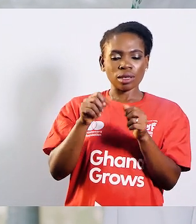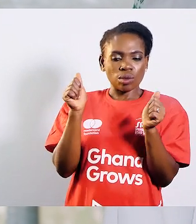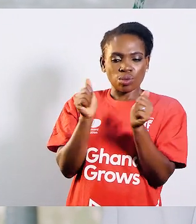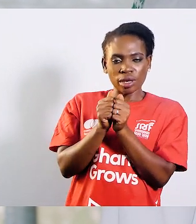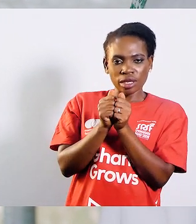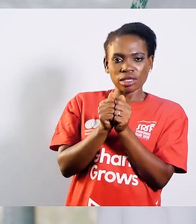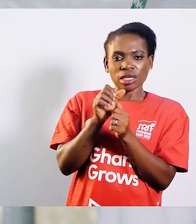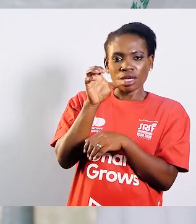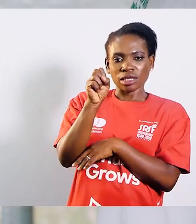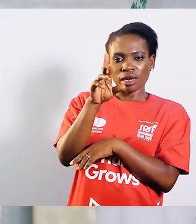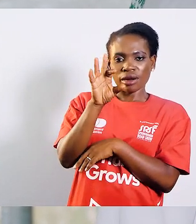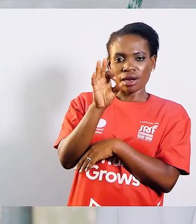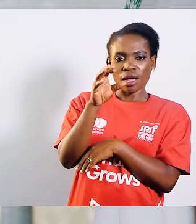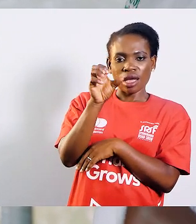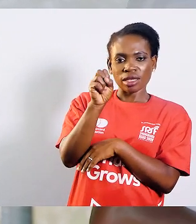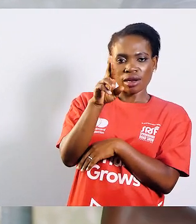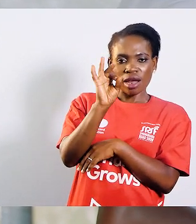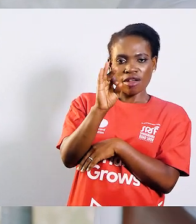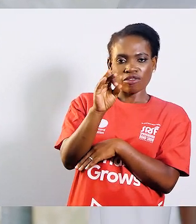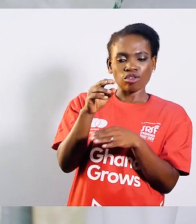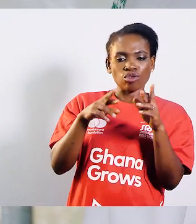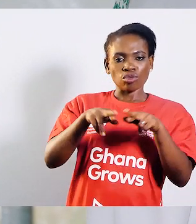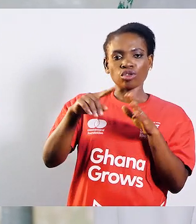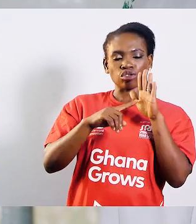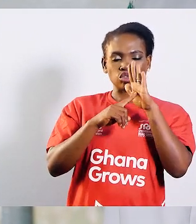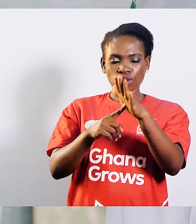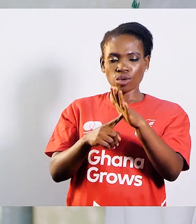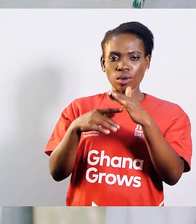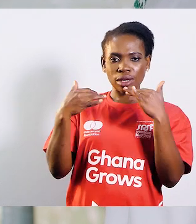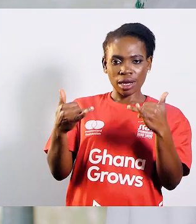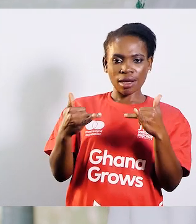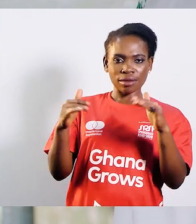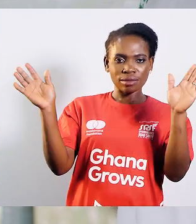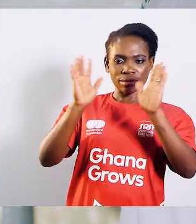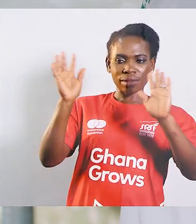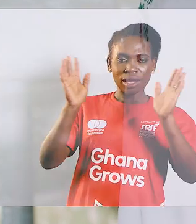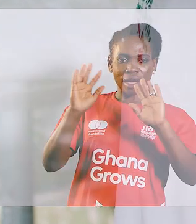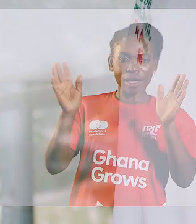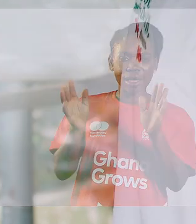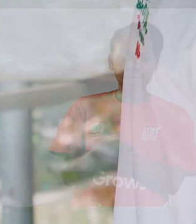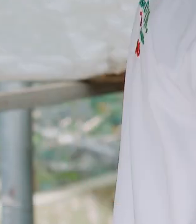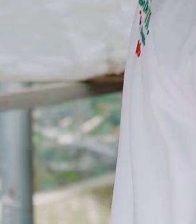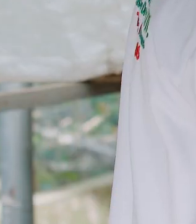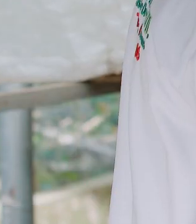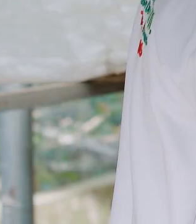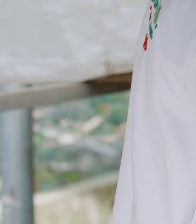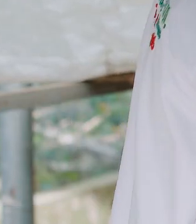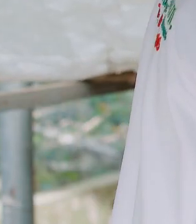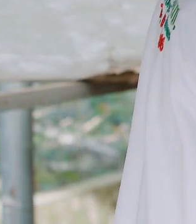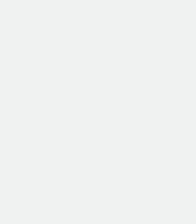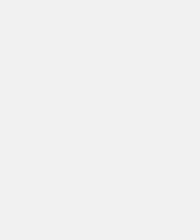with the Springboard Road Show Foundation. Until next time, it's bon appetit.